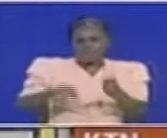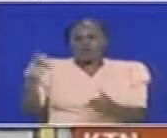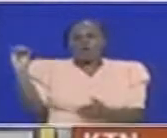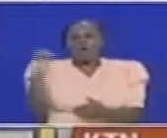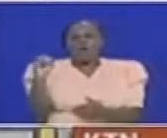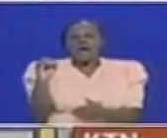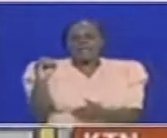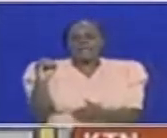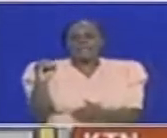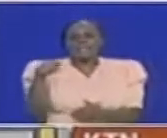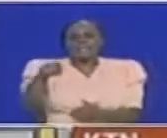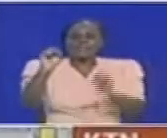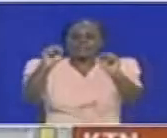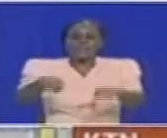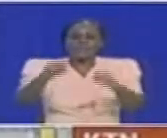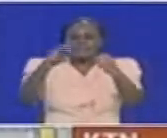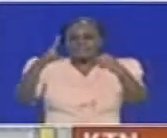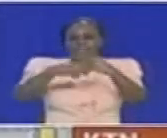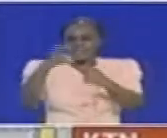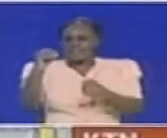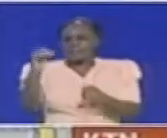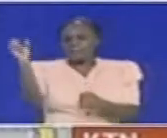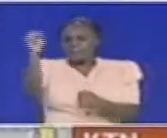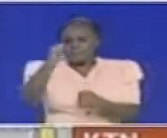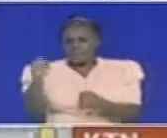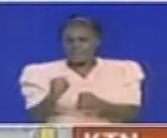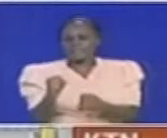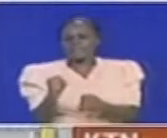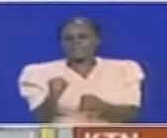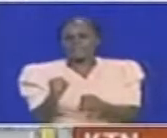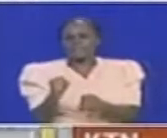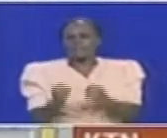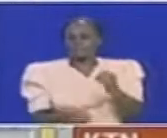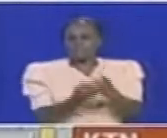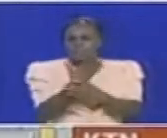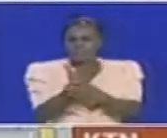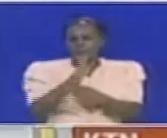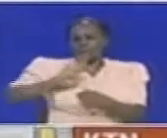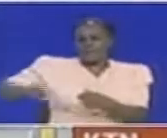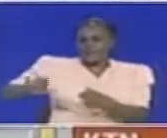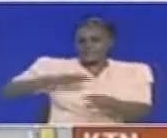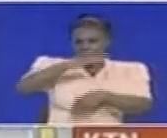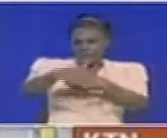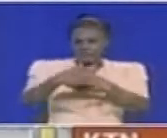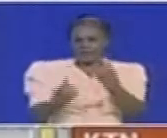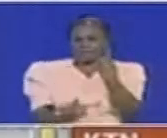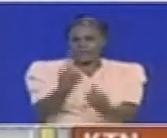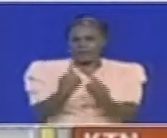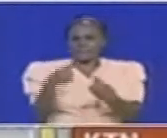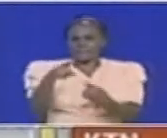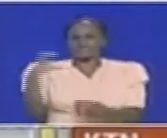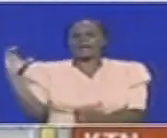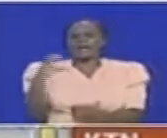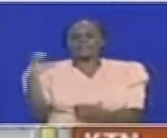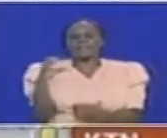bone, and 70% of the product which remains after burning is calcium and